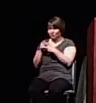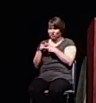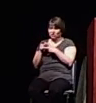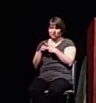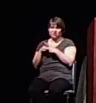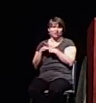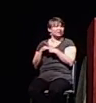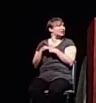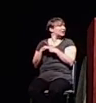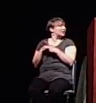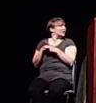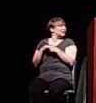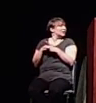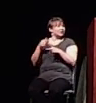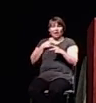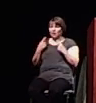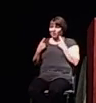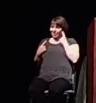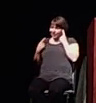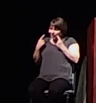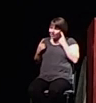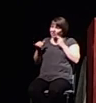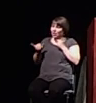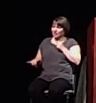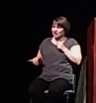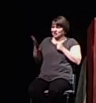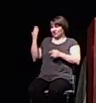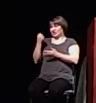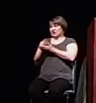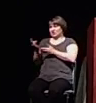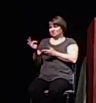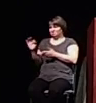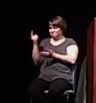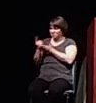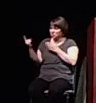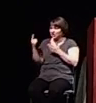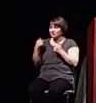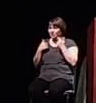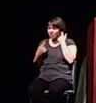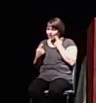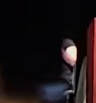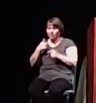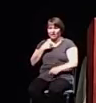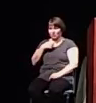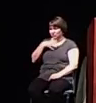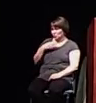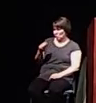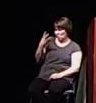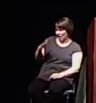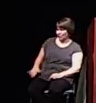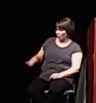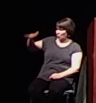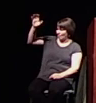that as I've reflected on this over the last couple weeks, it's occurred to me that as a white kid growing up in